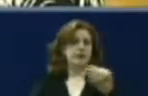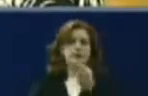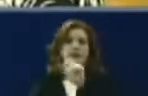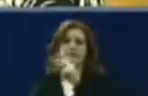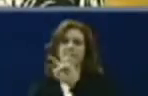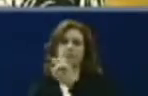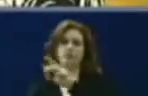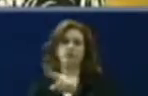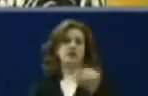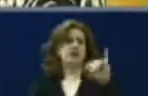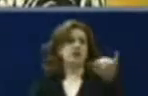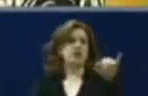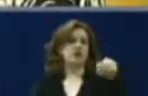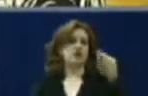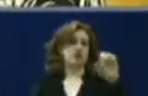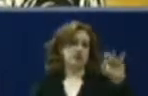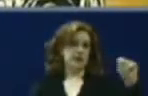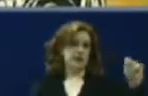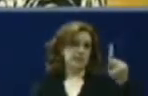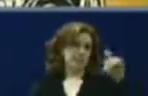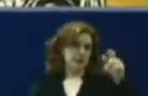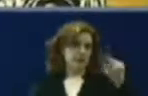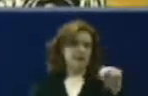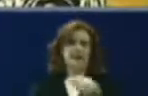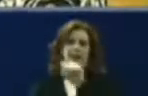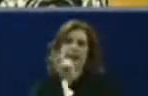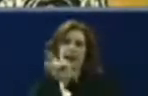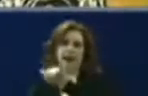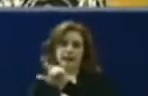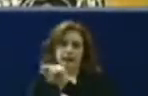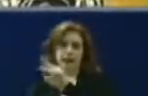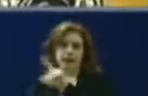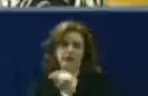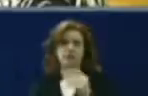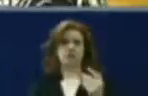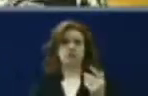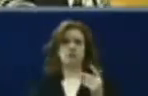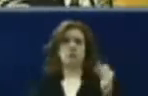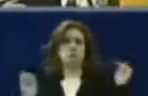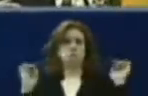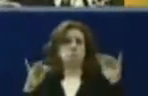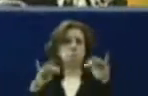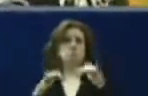Jet Peterson, and Andy Luckett, please come forward to begin your presentation.